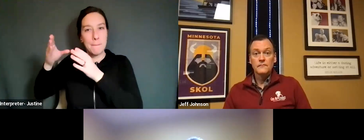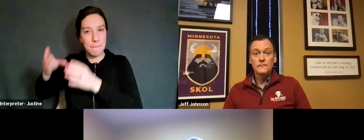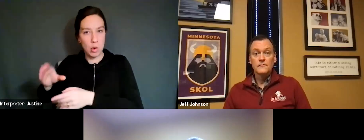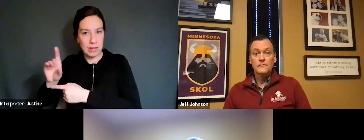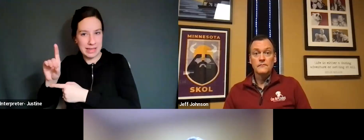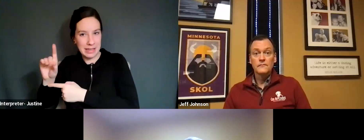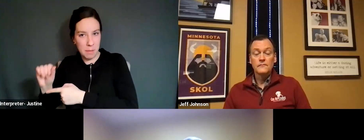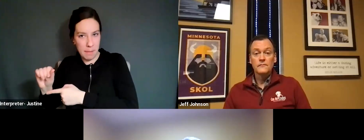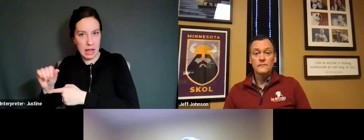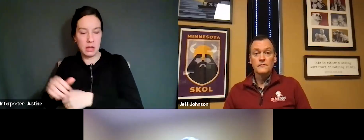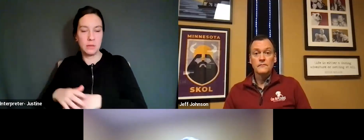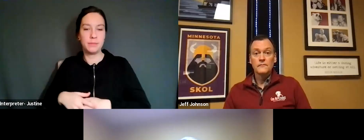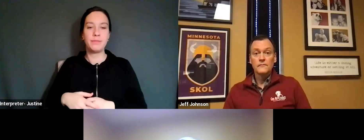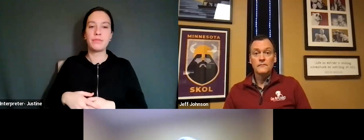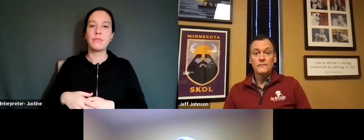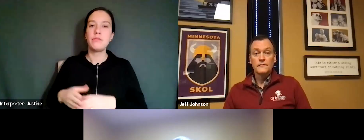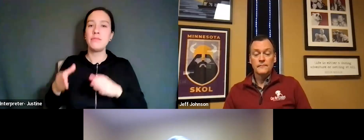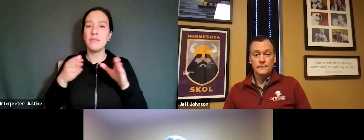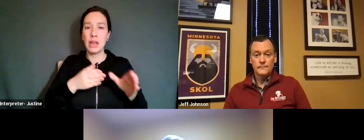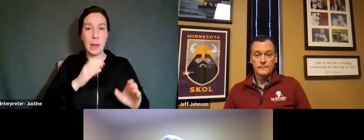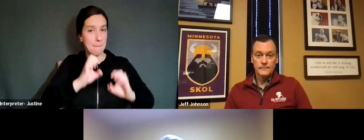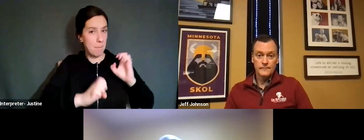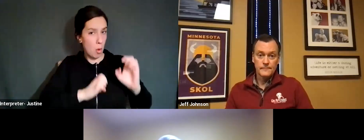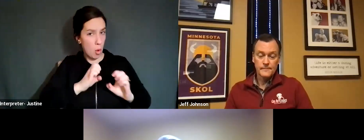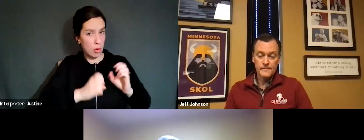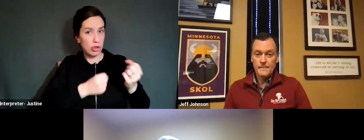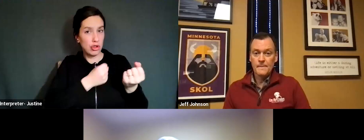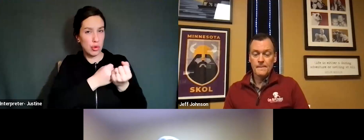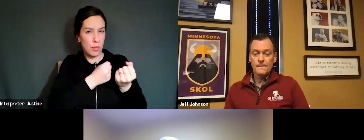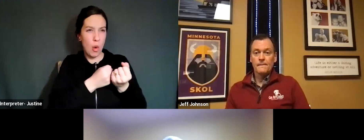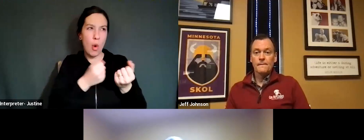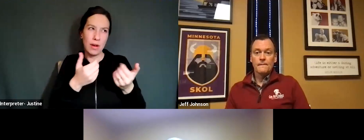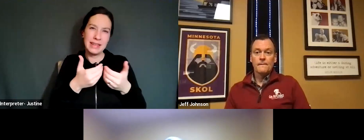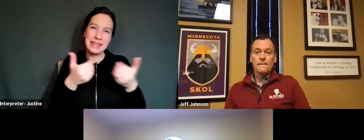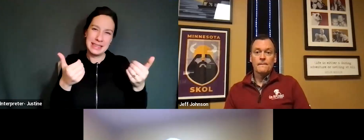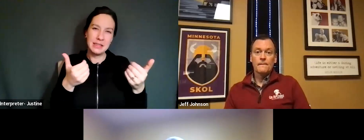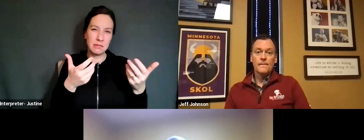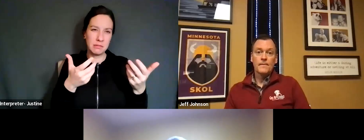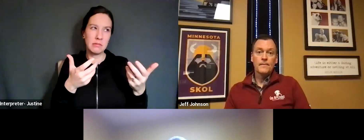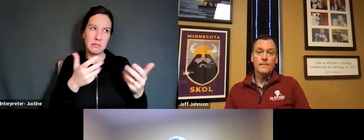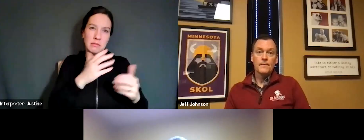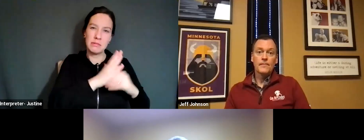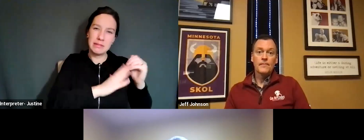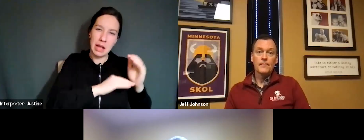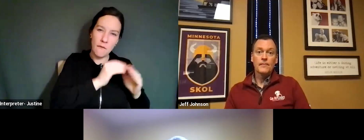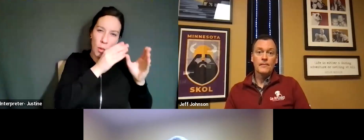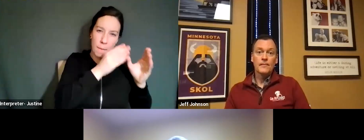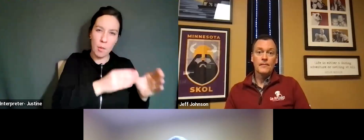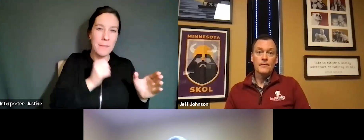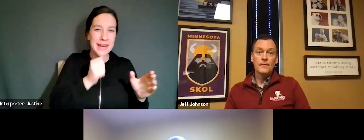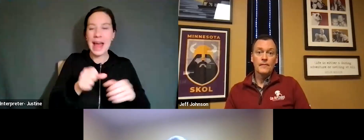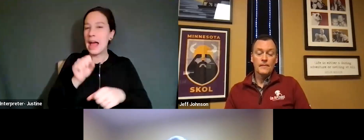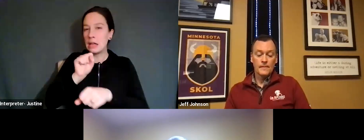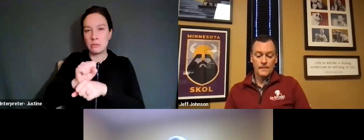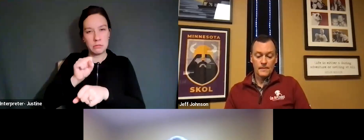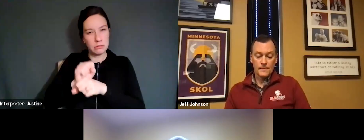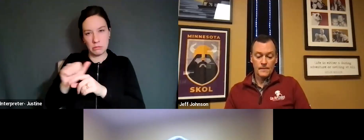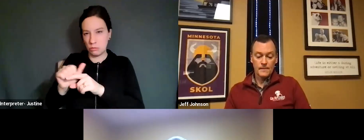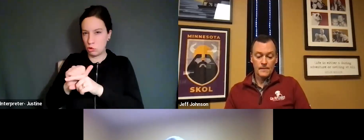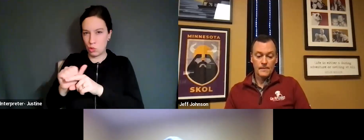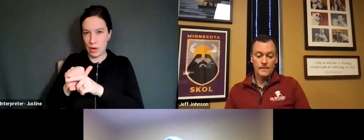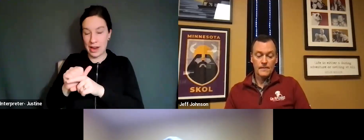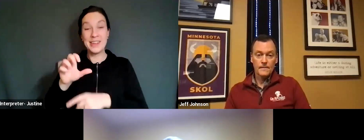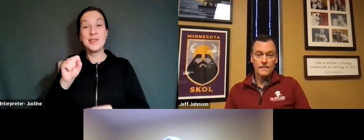they're used to provide comfort to a person but are not task trained. So just a quick overview of these two new types of dogs.